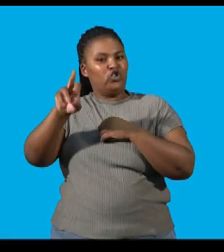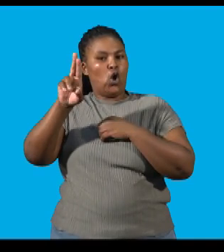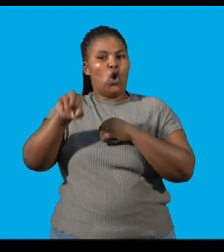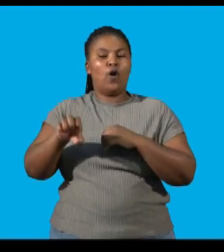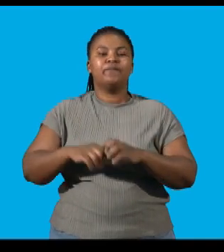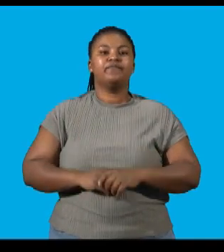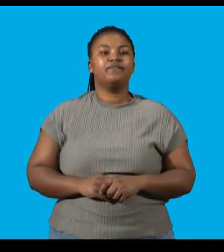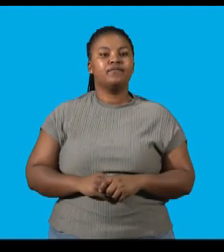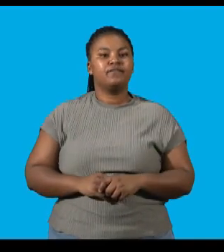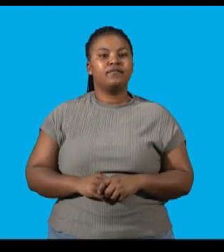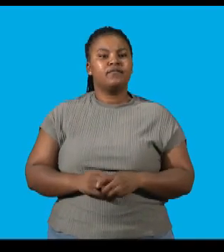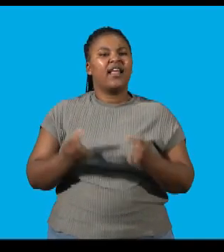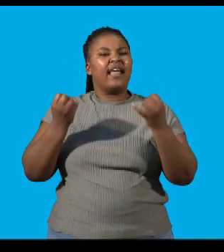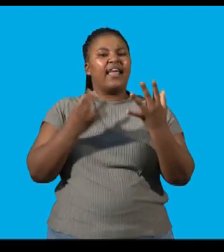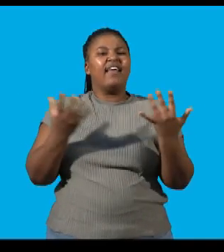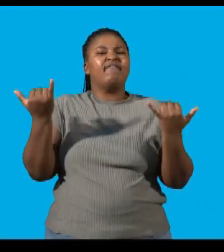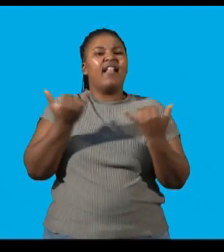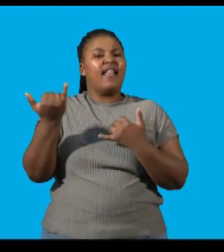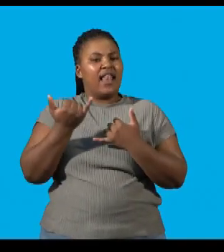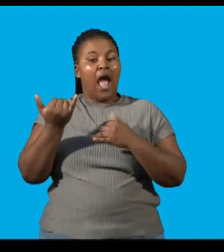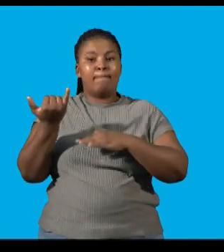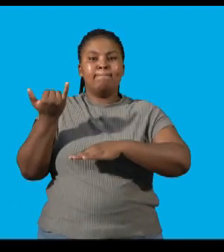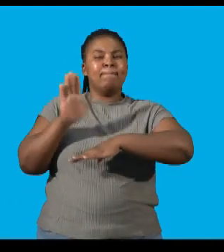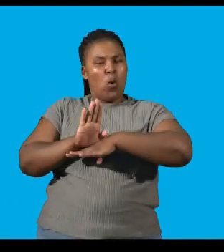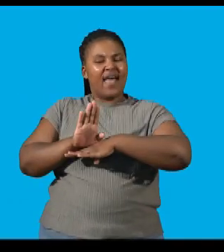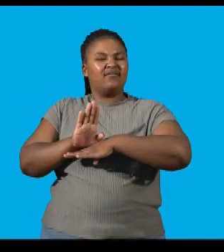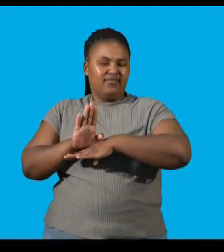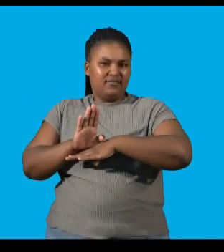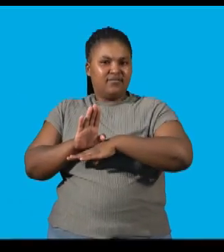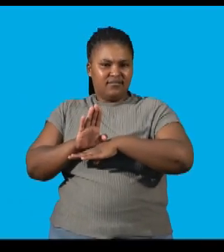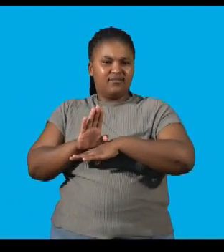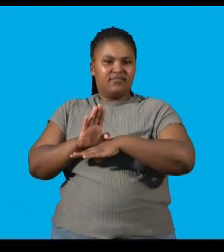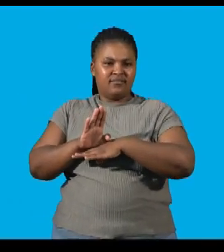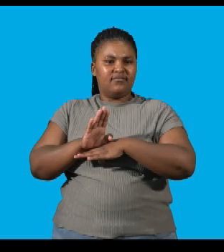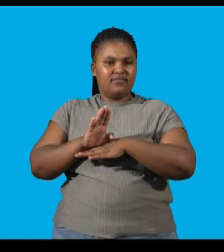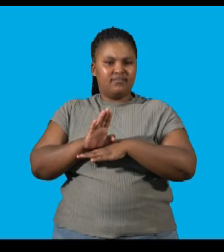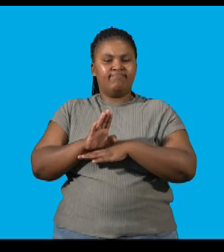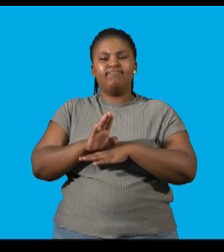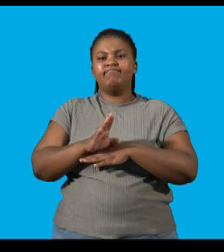It's given as a graduated bonus incentive. So in other words,